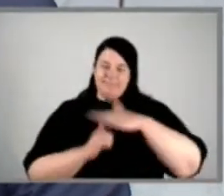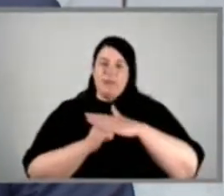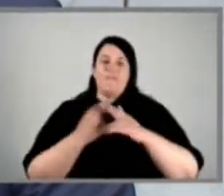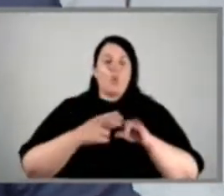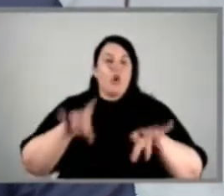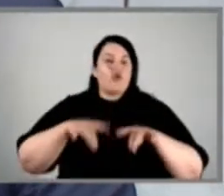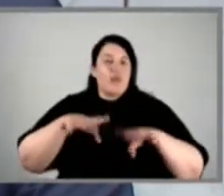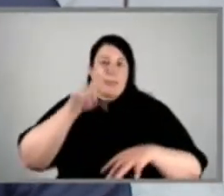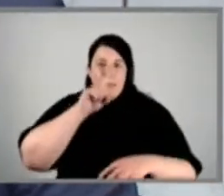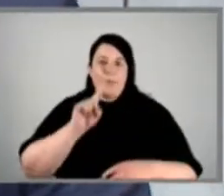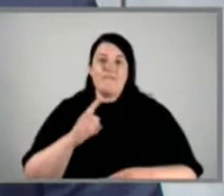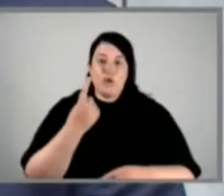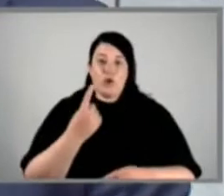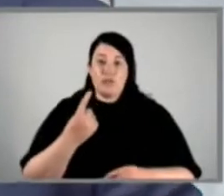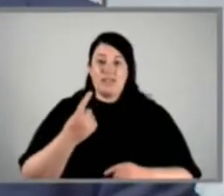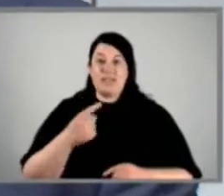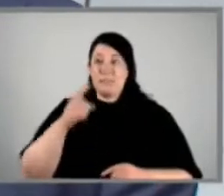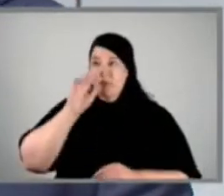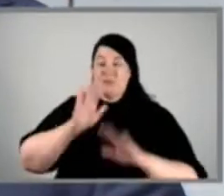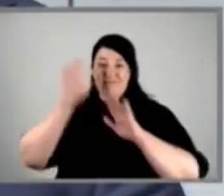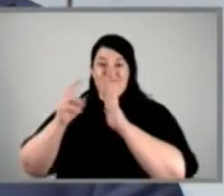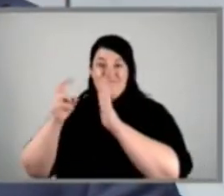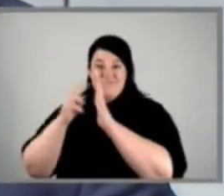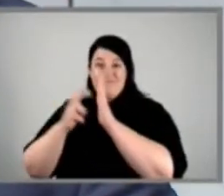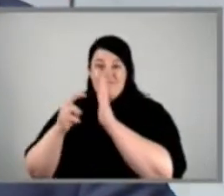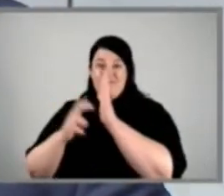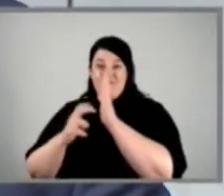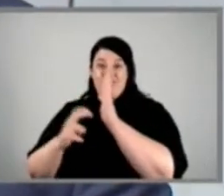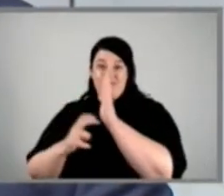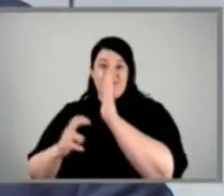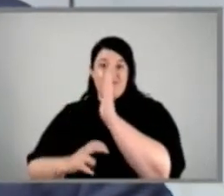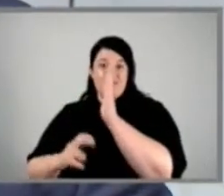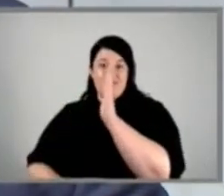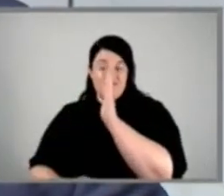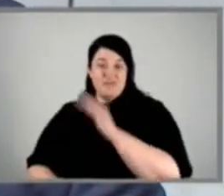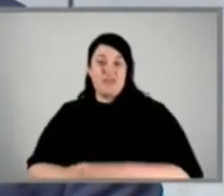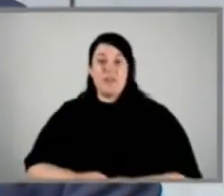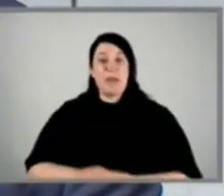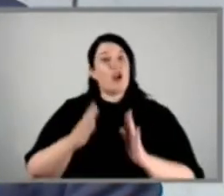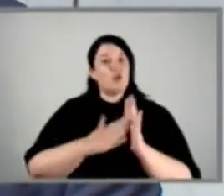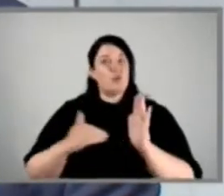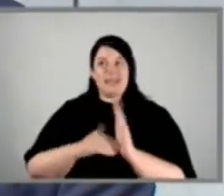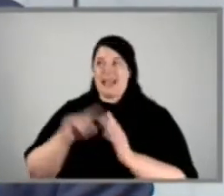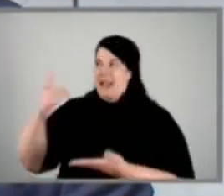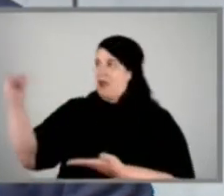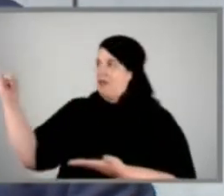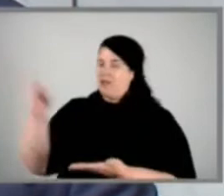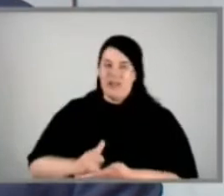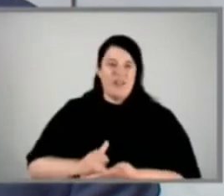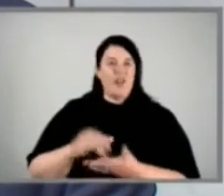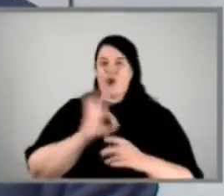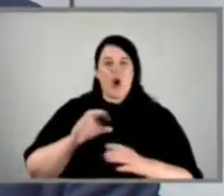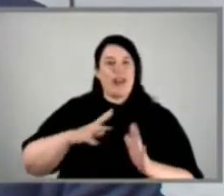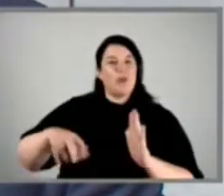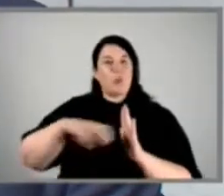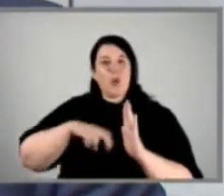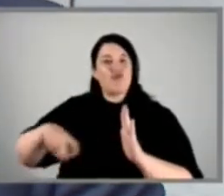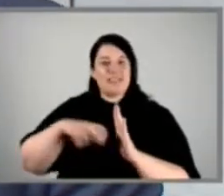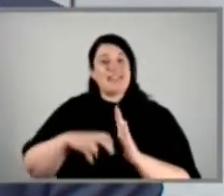keep adding to it. But I've got to say, the fact that we no longer have New Zealanders coming through that process, that's freed up some additional capacity. Equally,